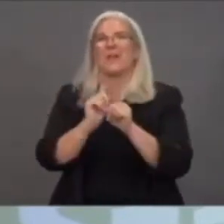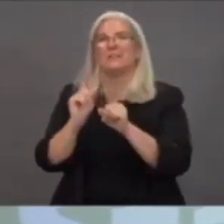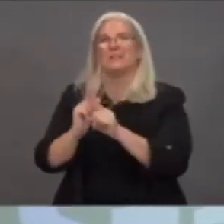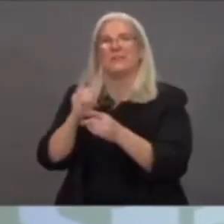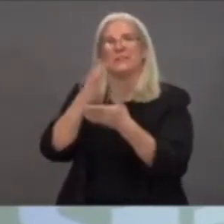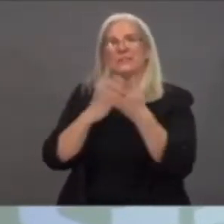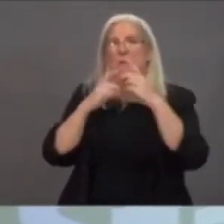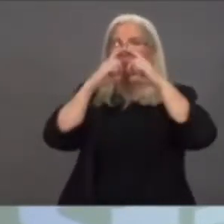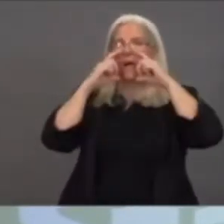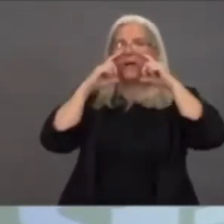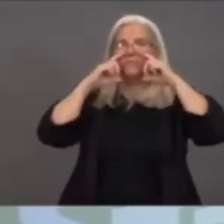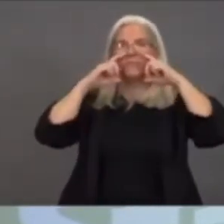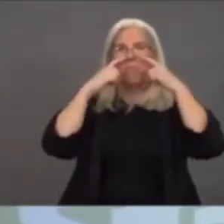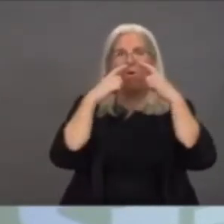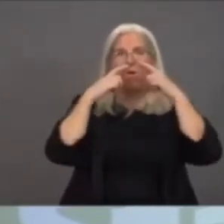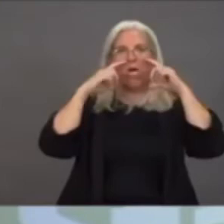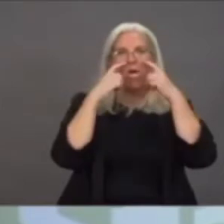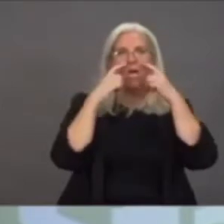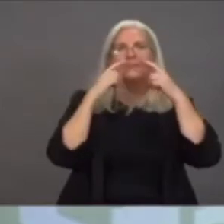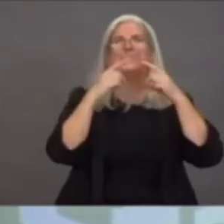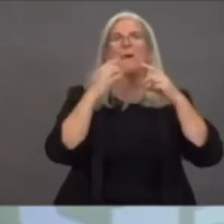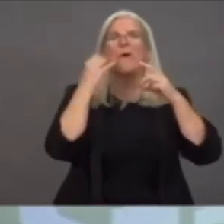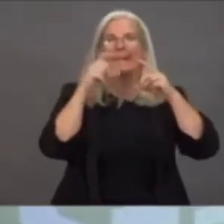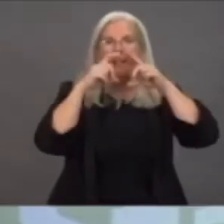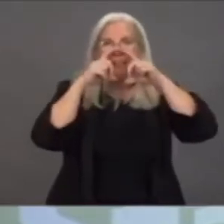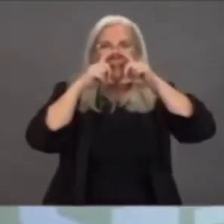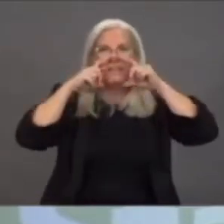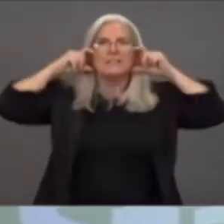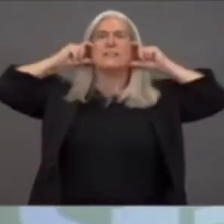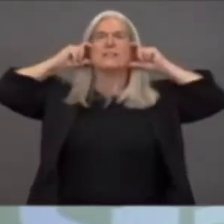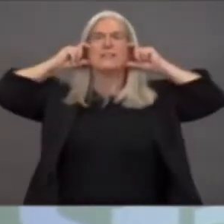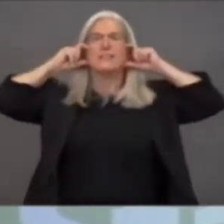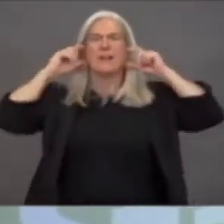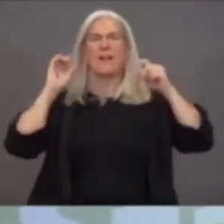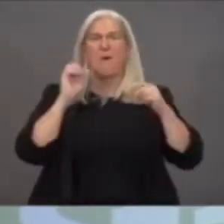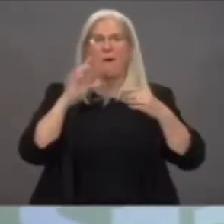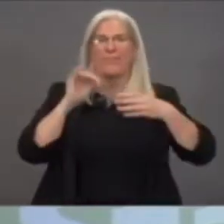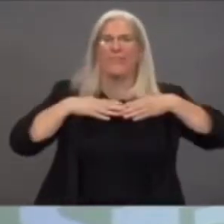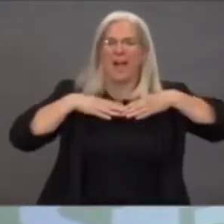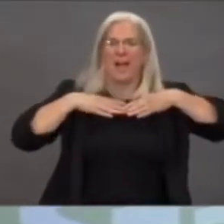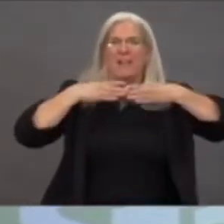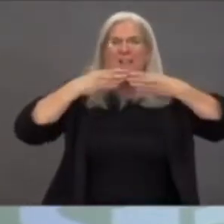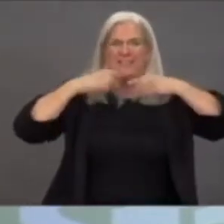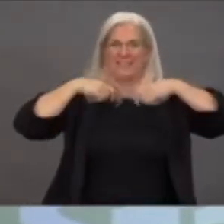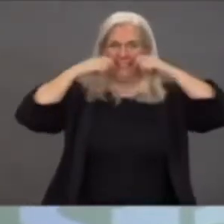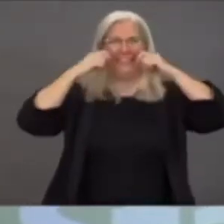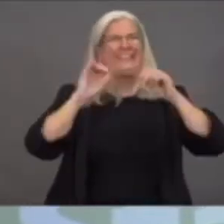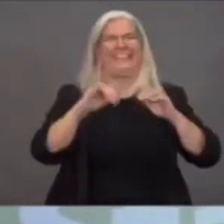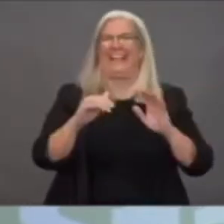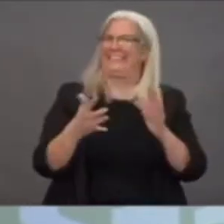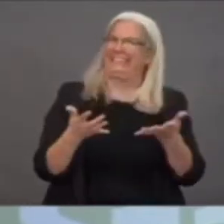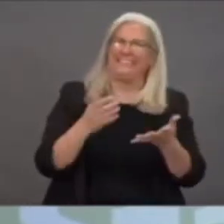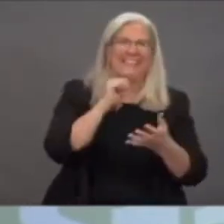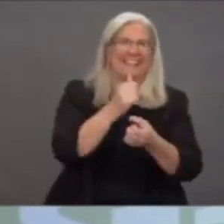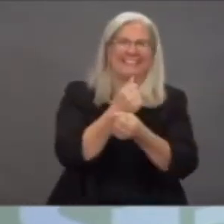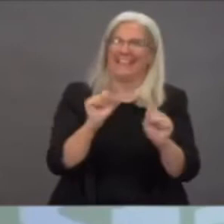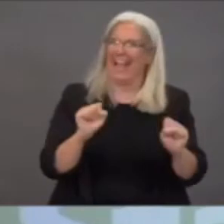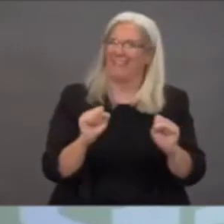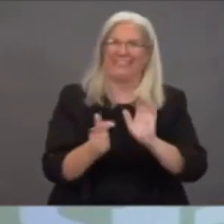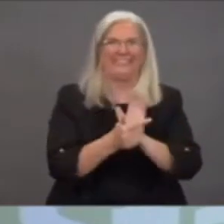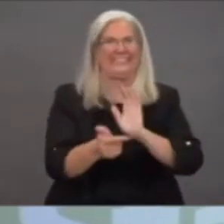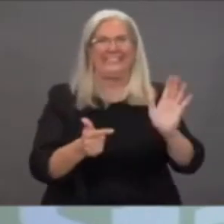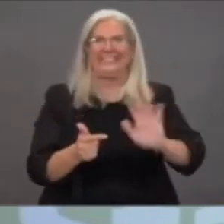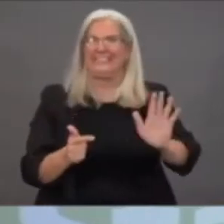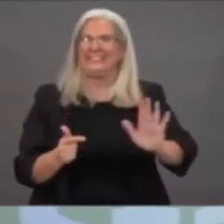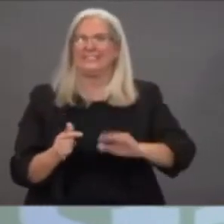not recommended, and those would be the neck gaiters, as we spoke about earlier, the ones that go up to the neck, as well as the face coverings with a